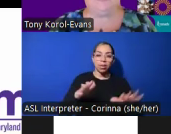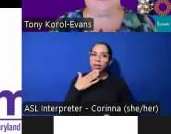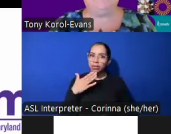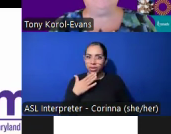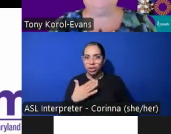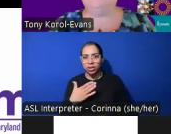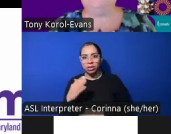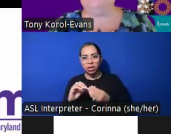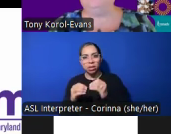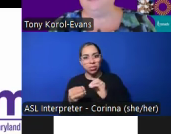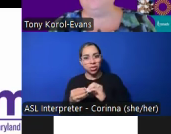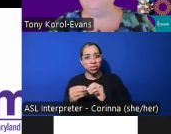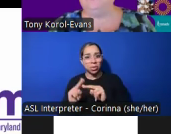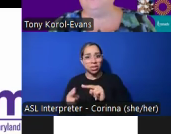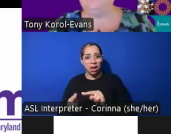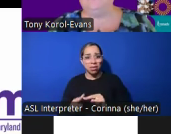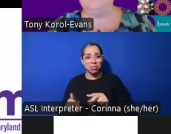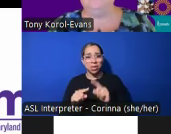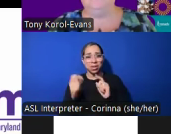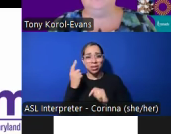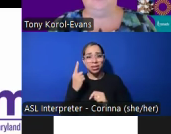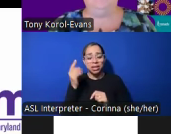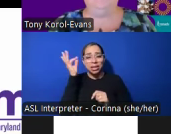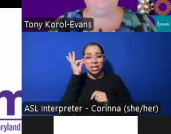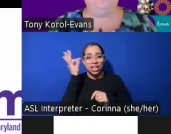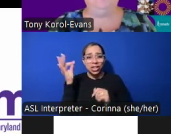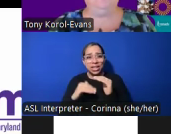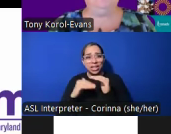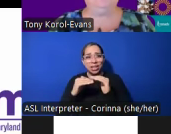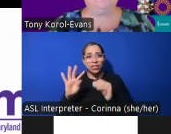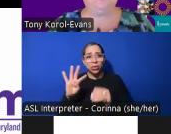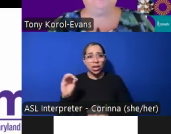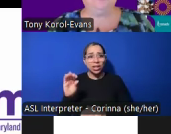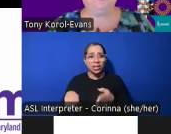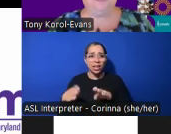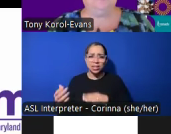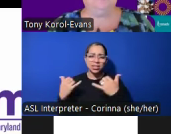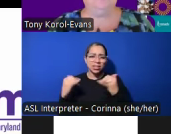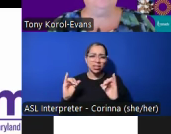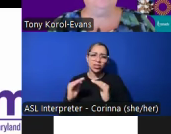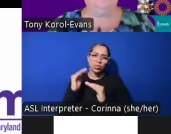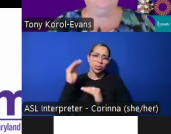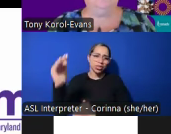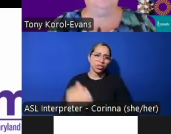40 deaths is still too much. You can go to the next slide.